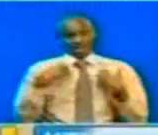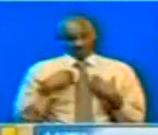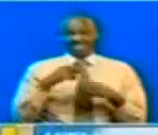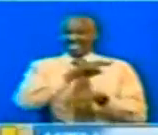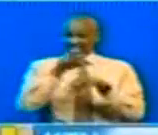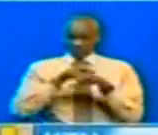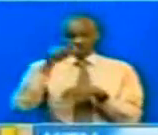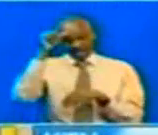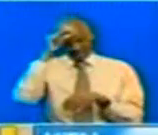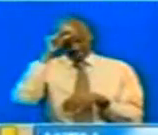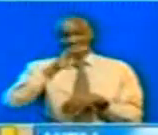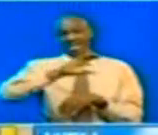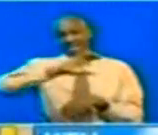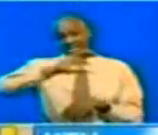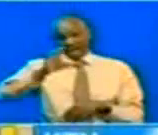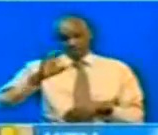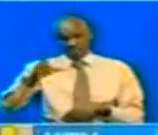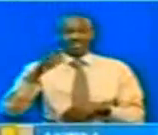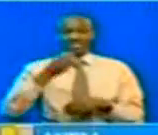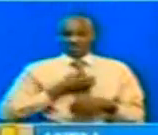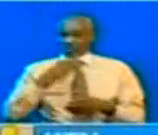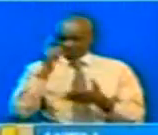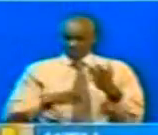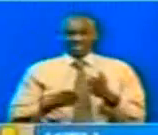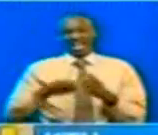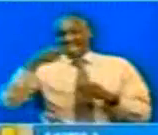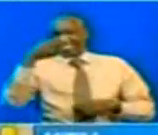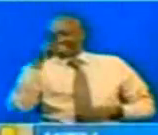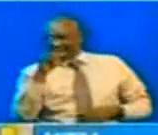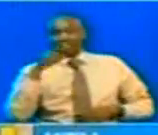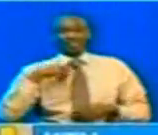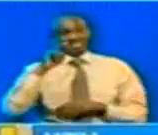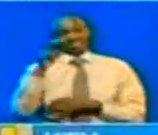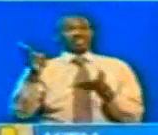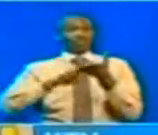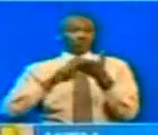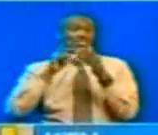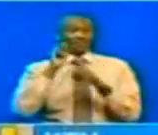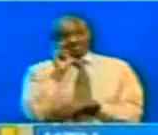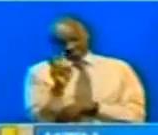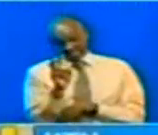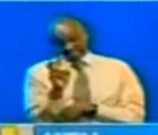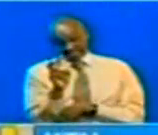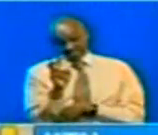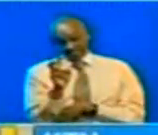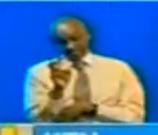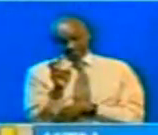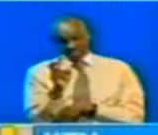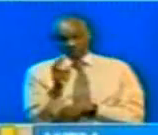national government and the county governments agreed that we need to look at our human resource capacities, mostly as a result of